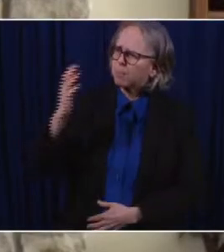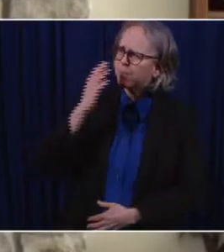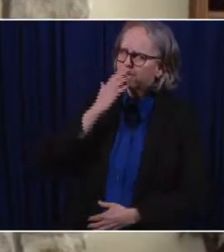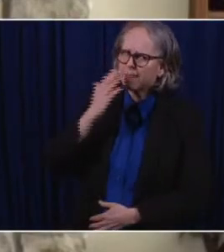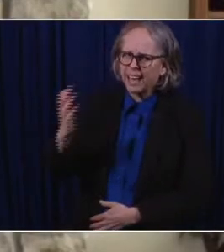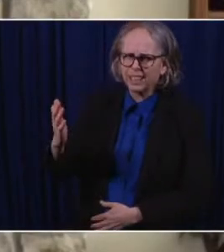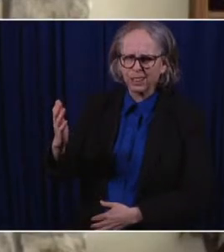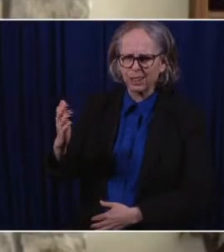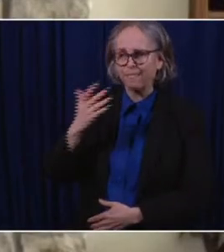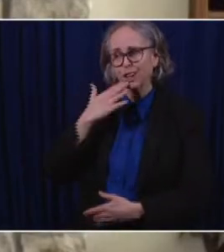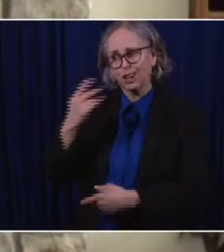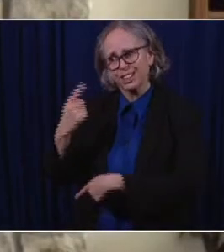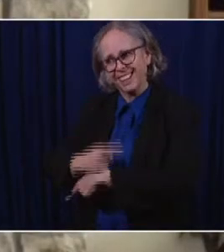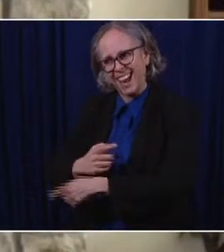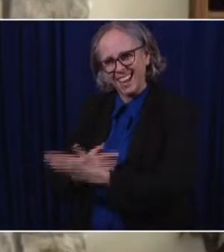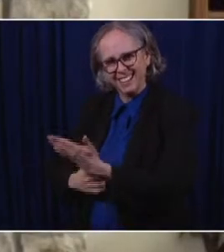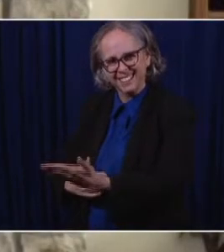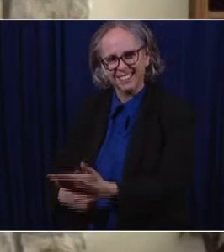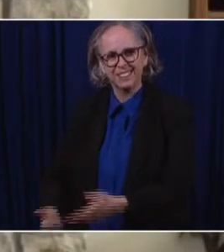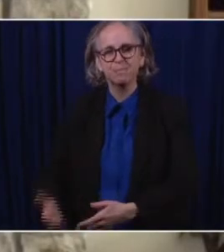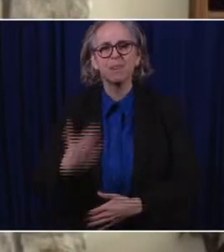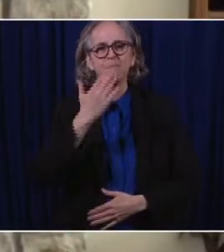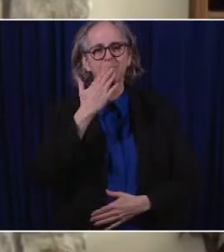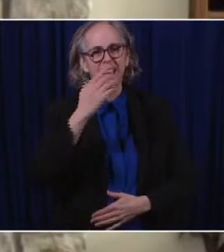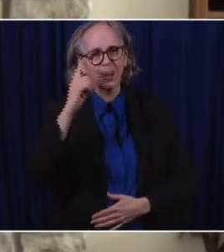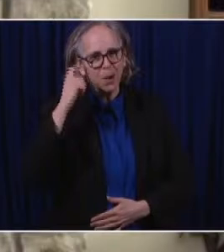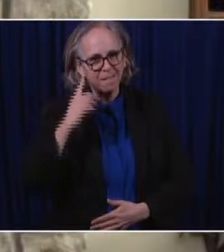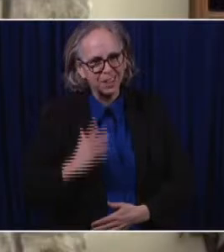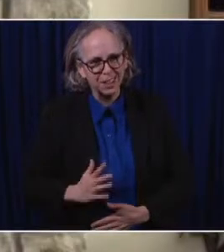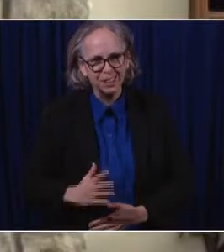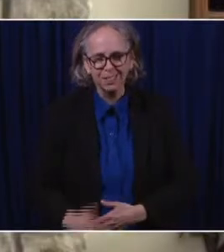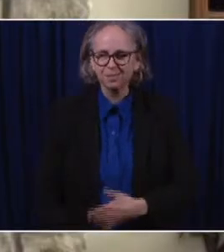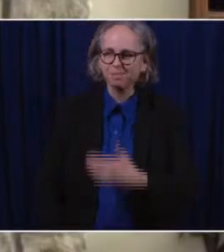today. Thank Appreciate it. you. Thank Thanks. you very much.